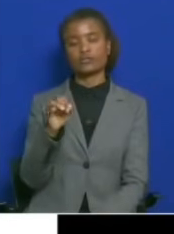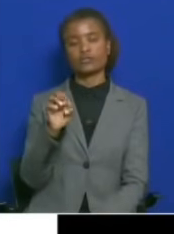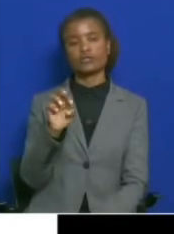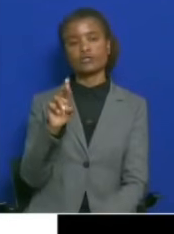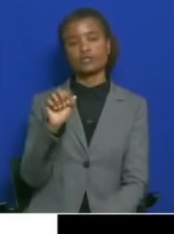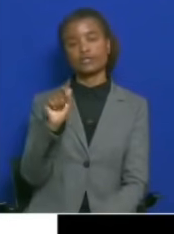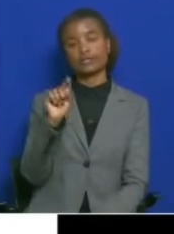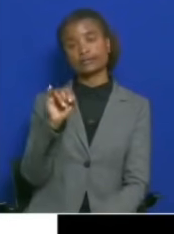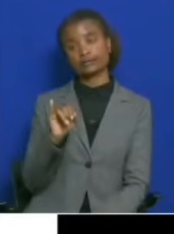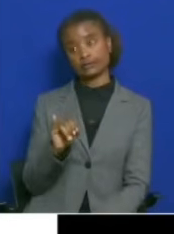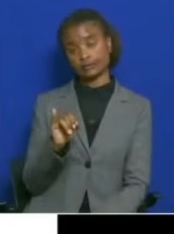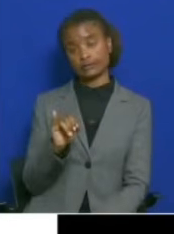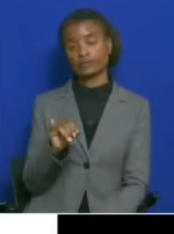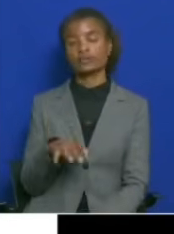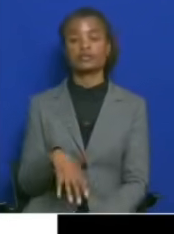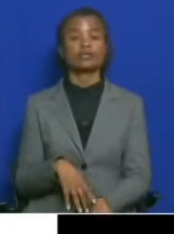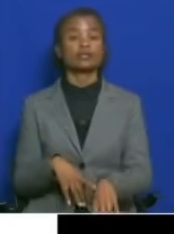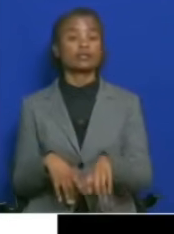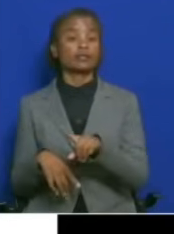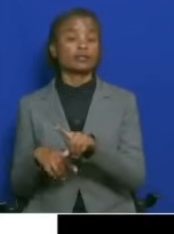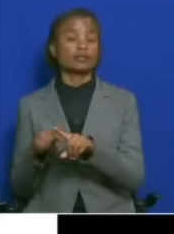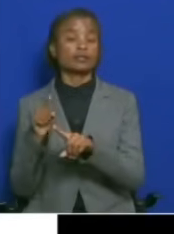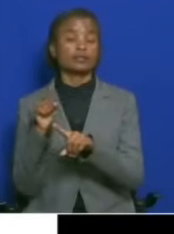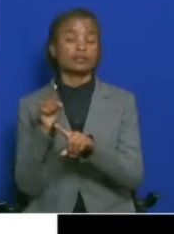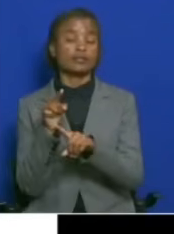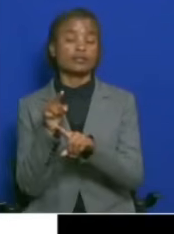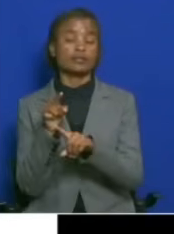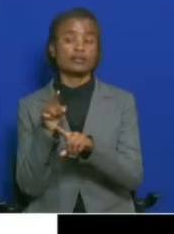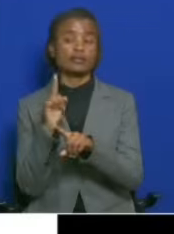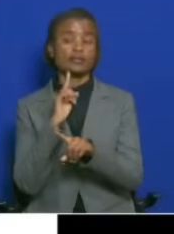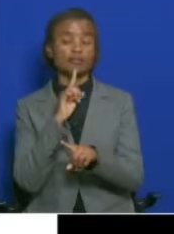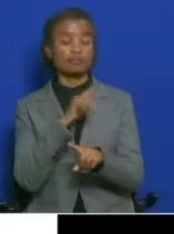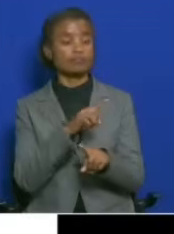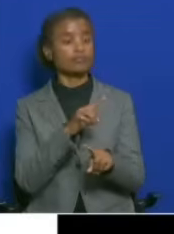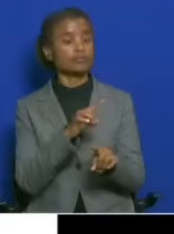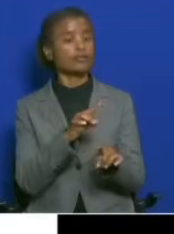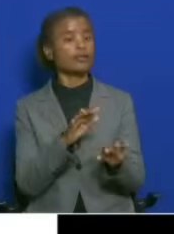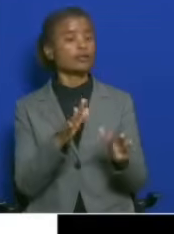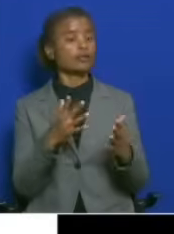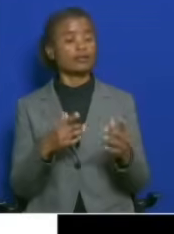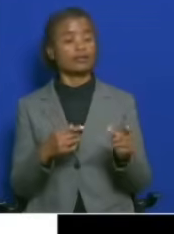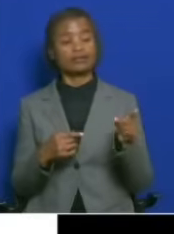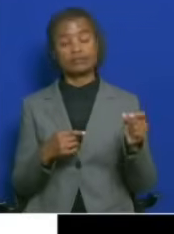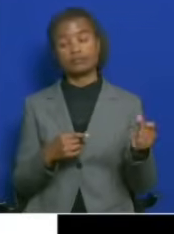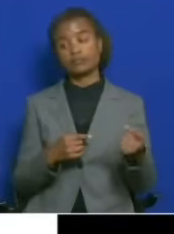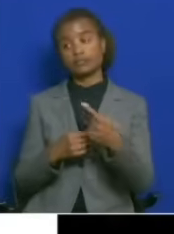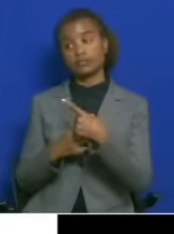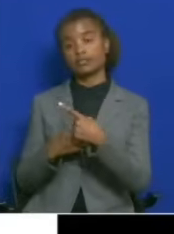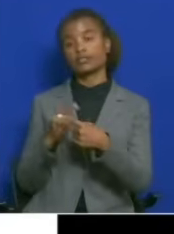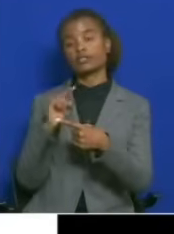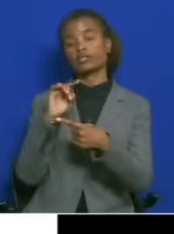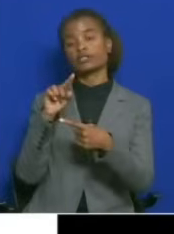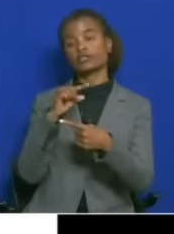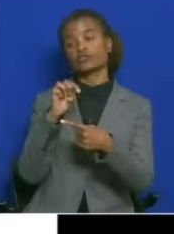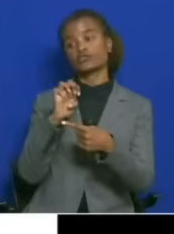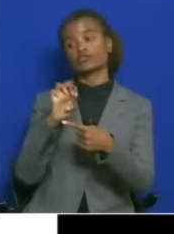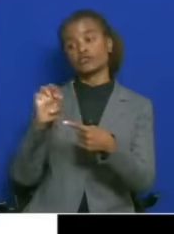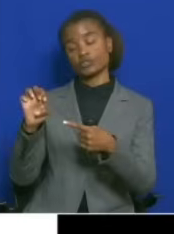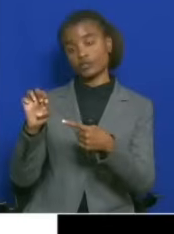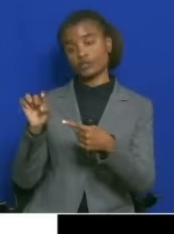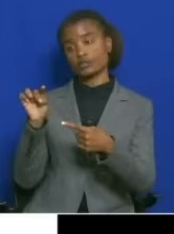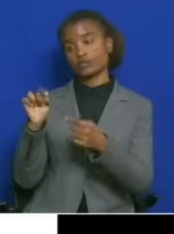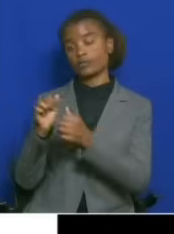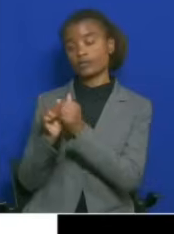"Houghton." And Mr. Valley responds, "G, bro." And General Khan responds,